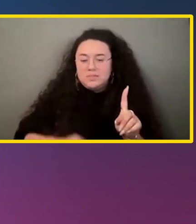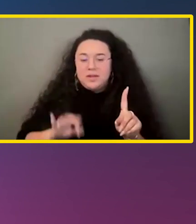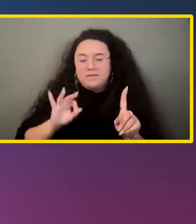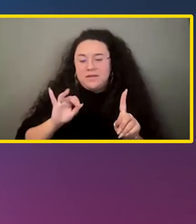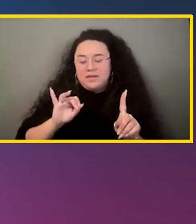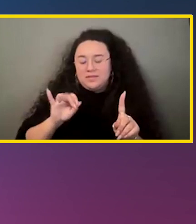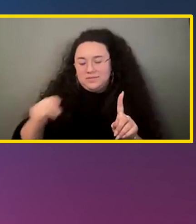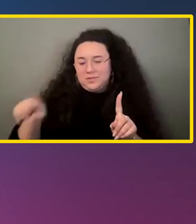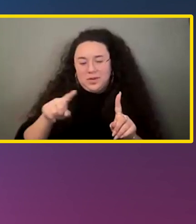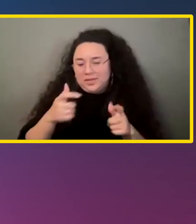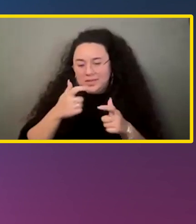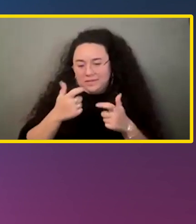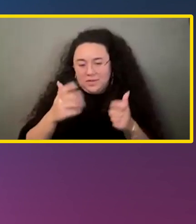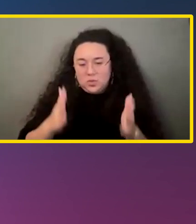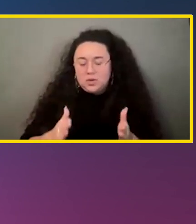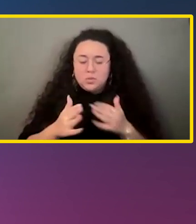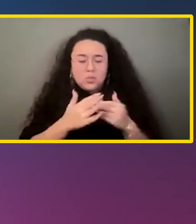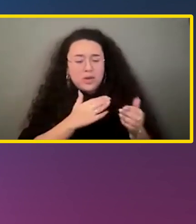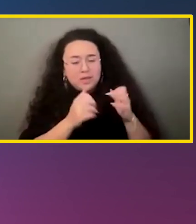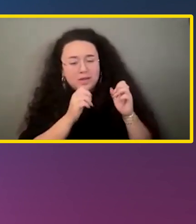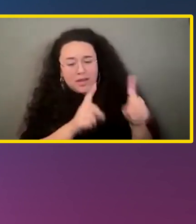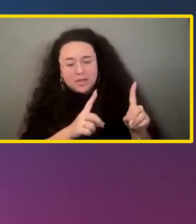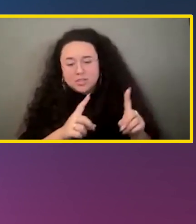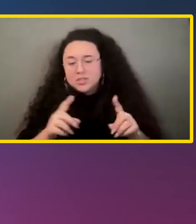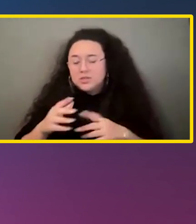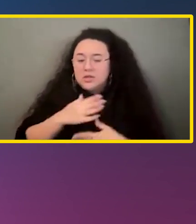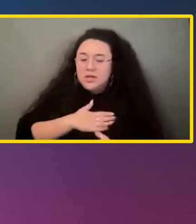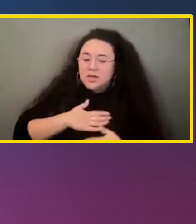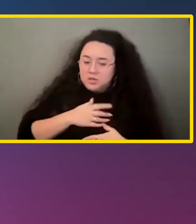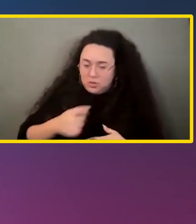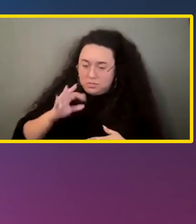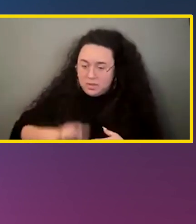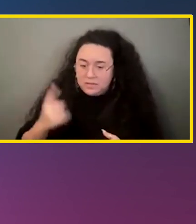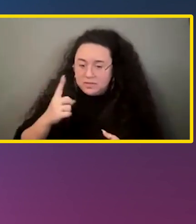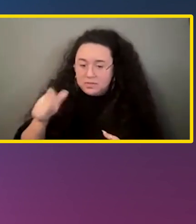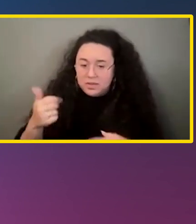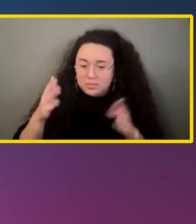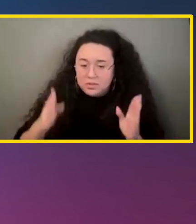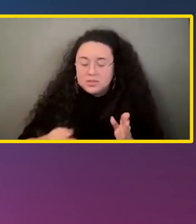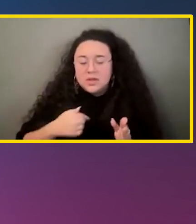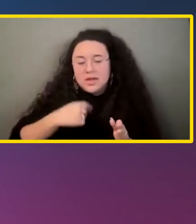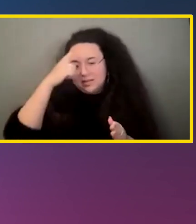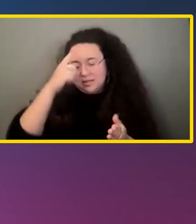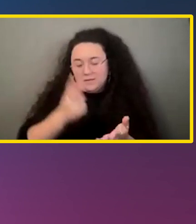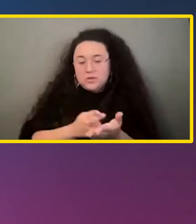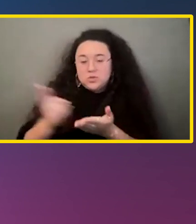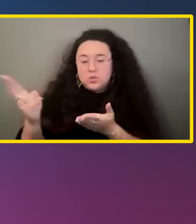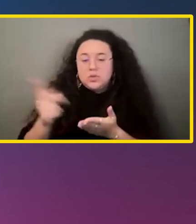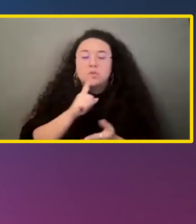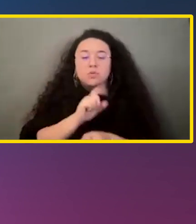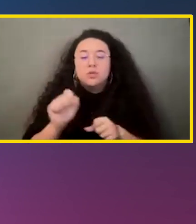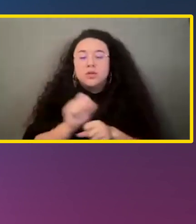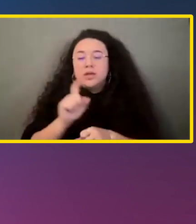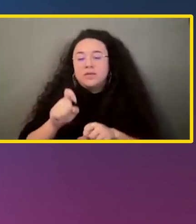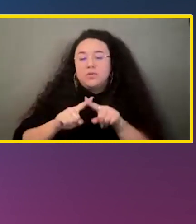viewer? Whether it's education or entertainment, like, are you benefiting someone? So I think that when it comes to truth, you really have